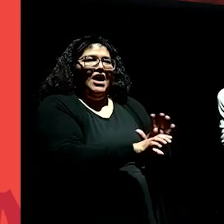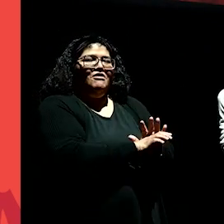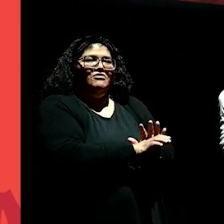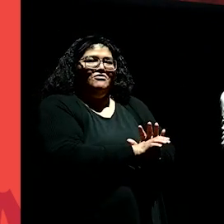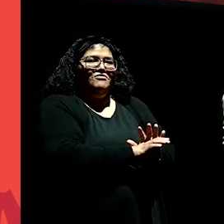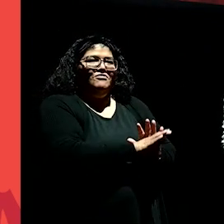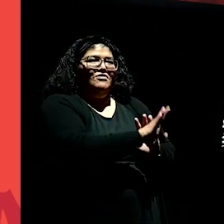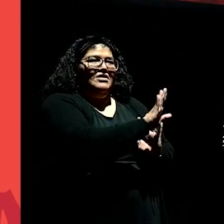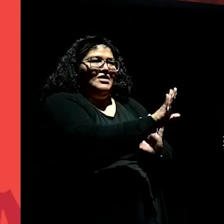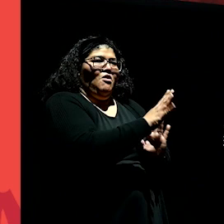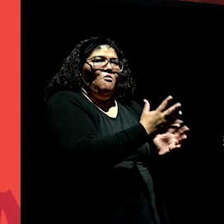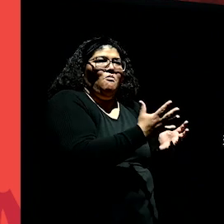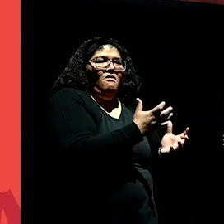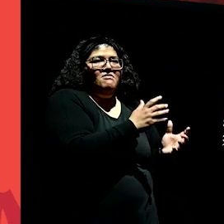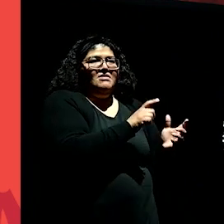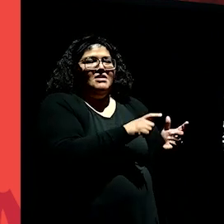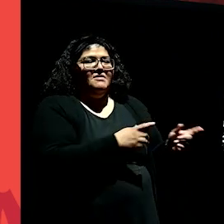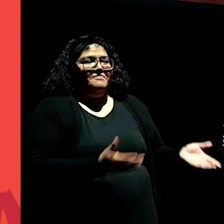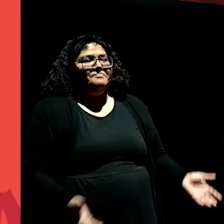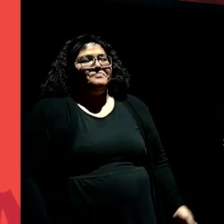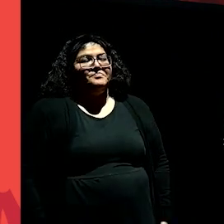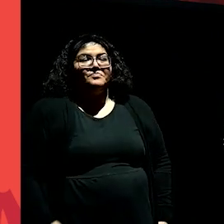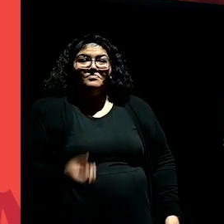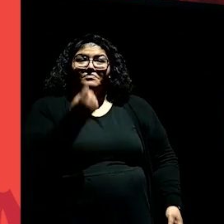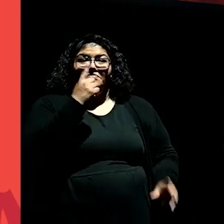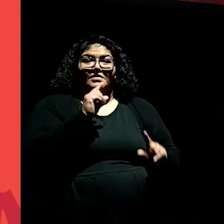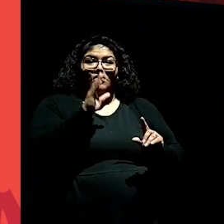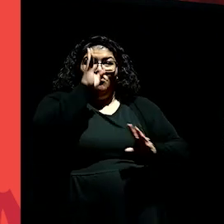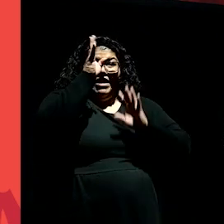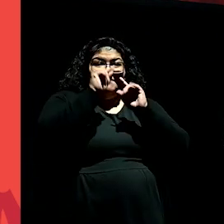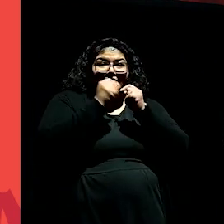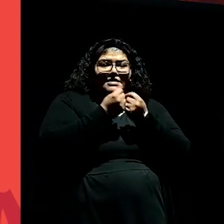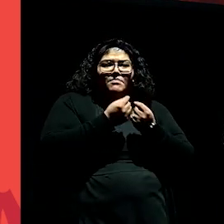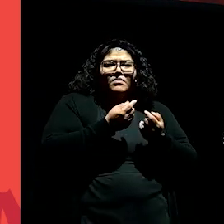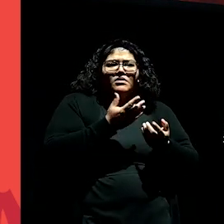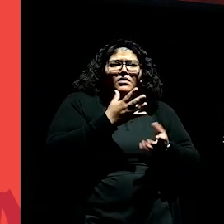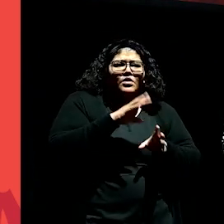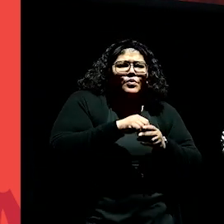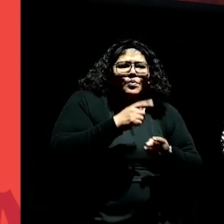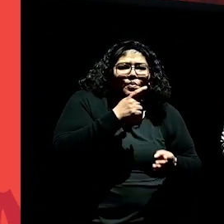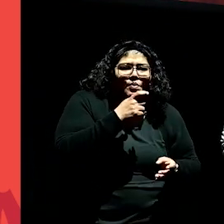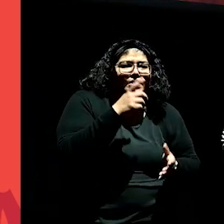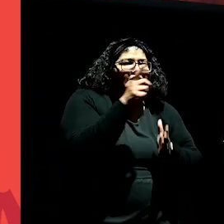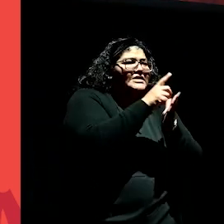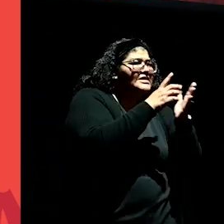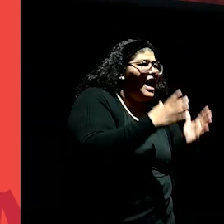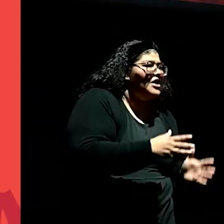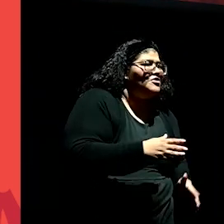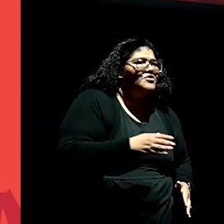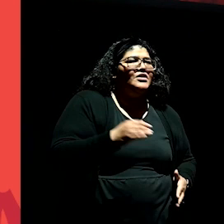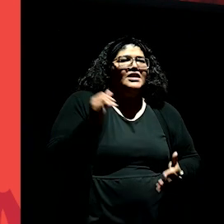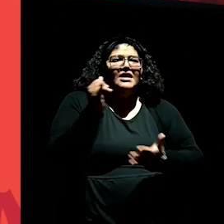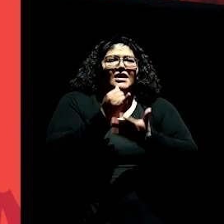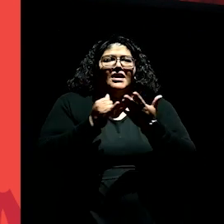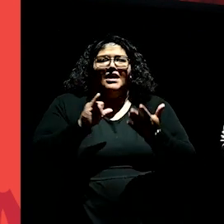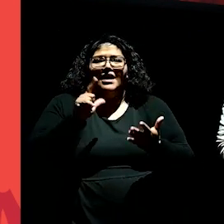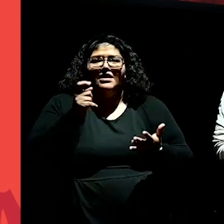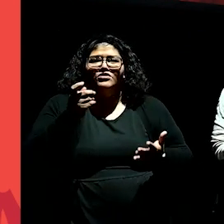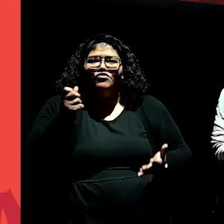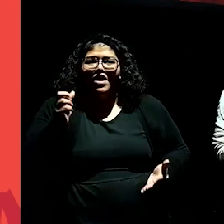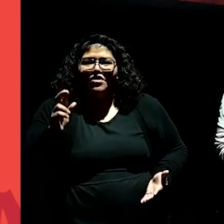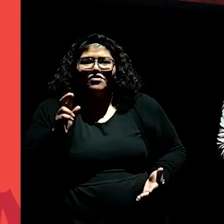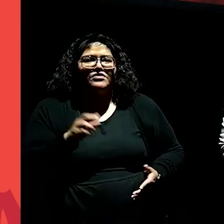the team there is a collection of designers, illustrators,